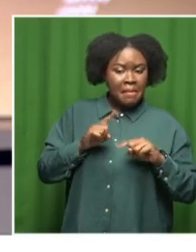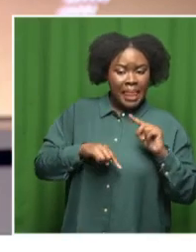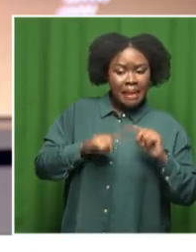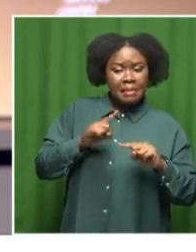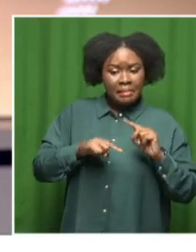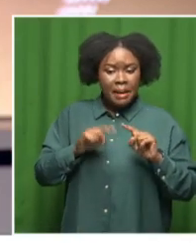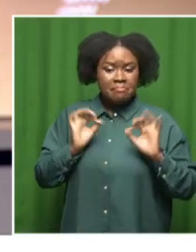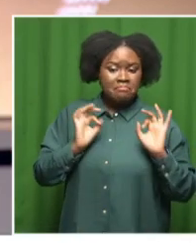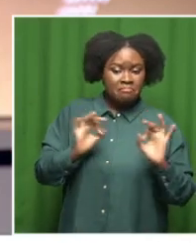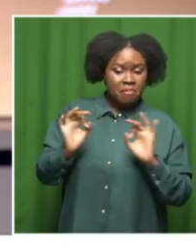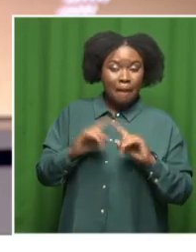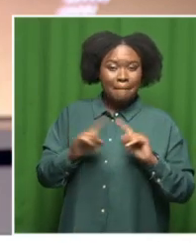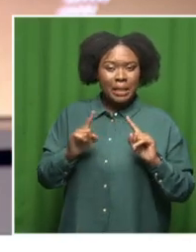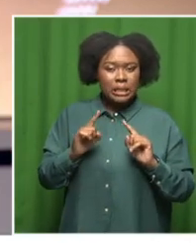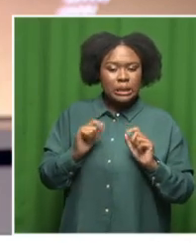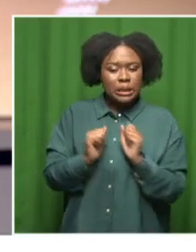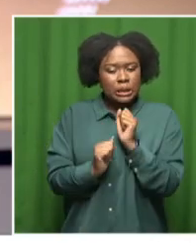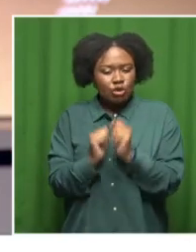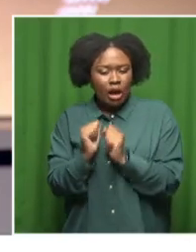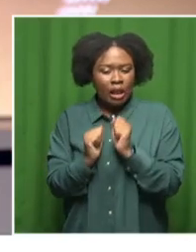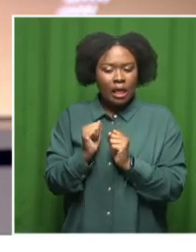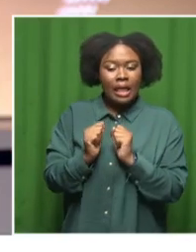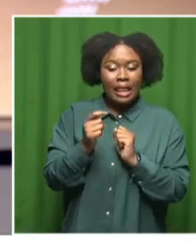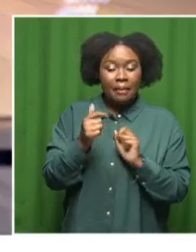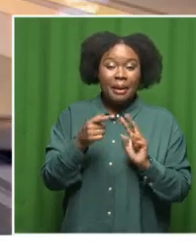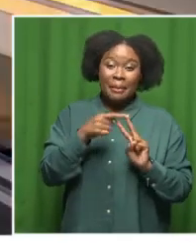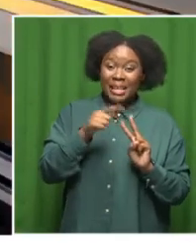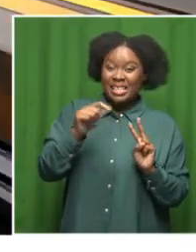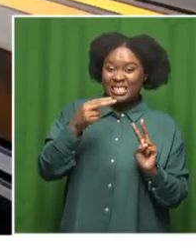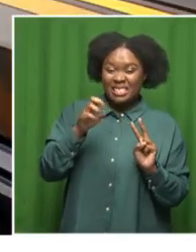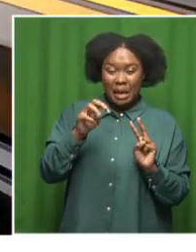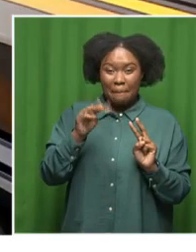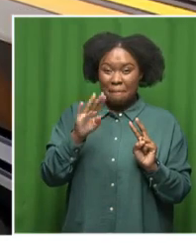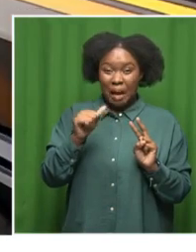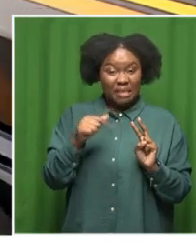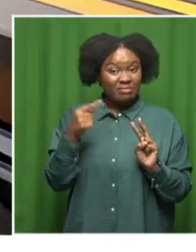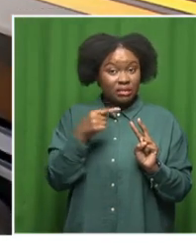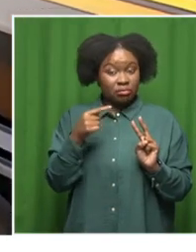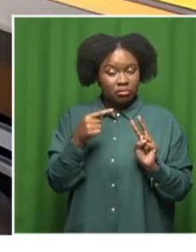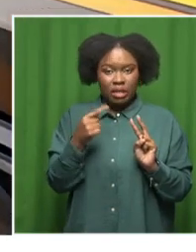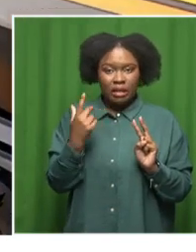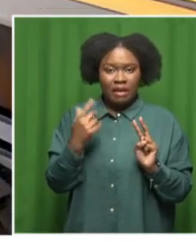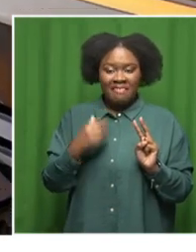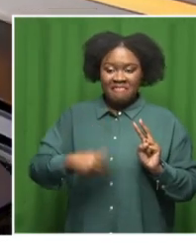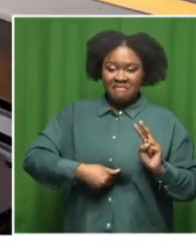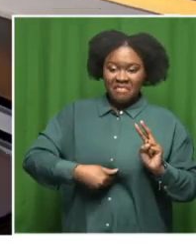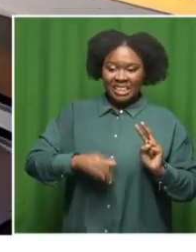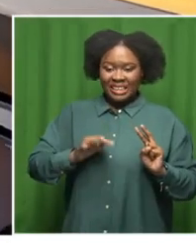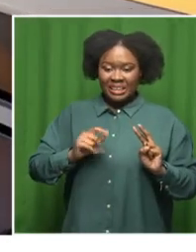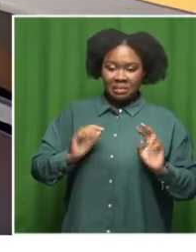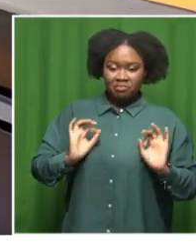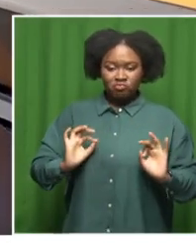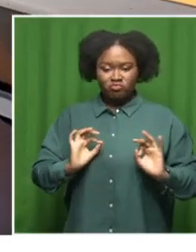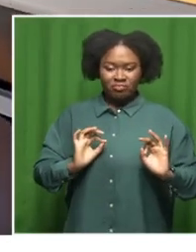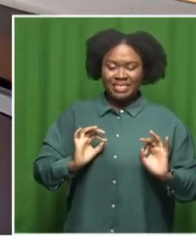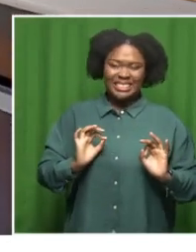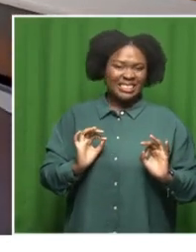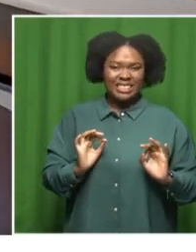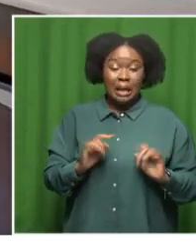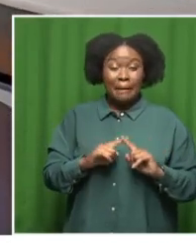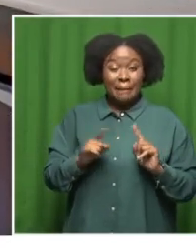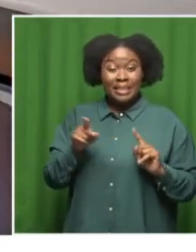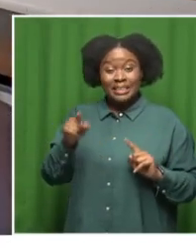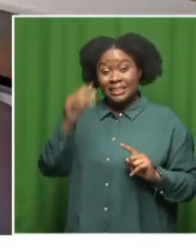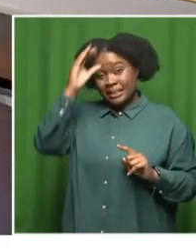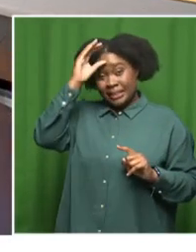side. There's obviously question marks around Temba Bavuma and his form. Finding that balance, and it's a matter of Boucher and his